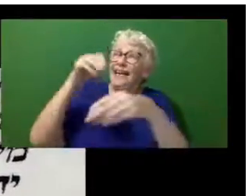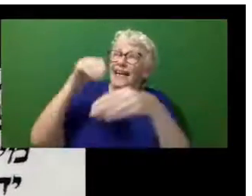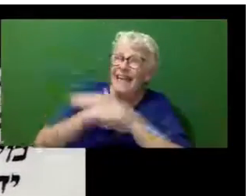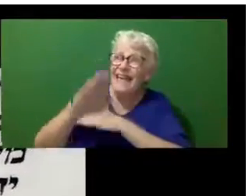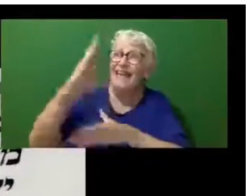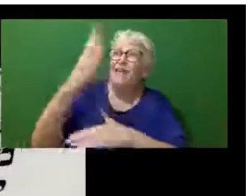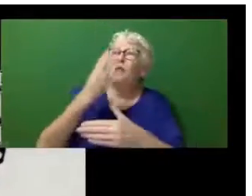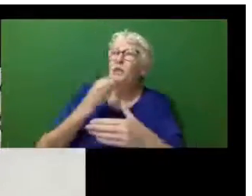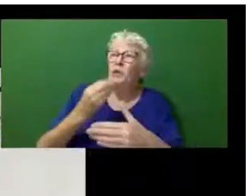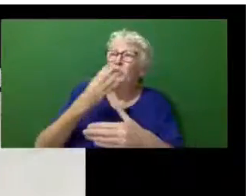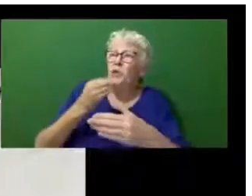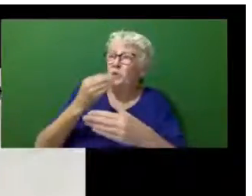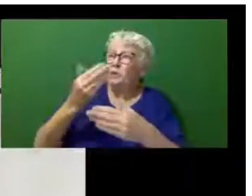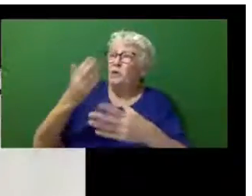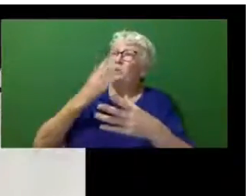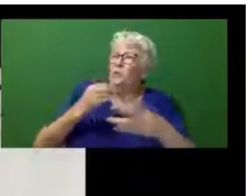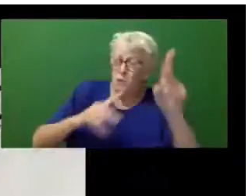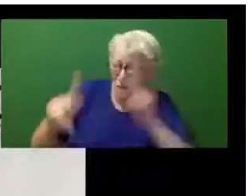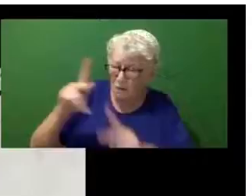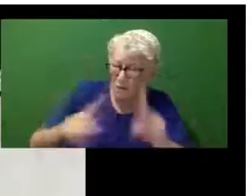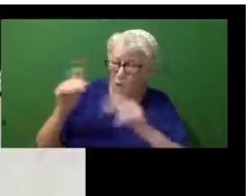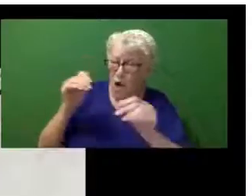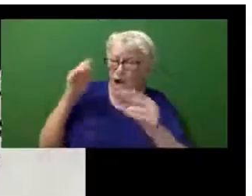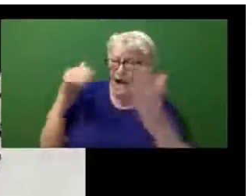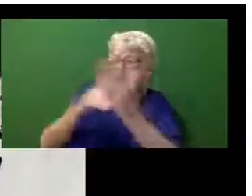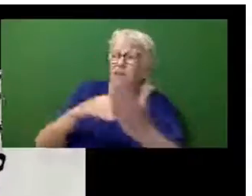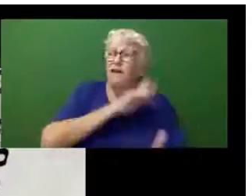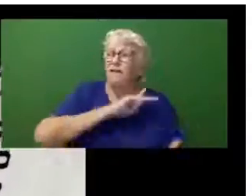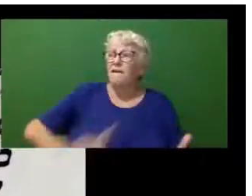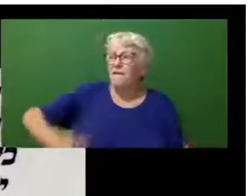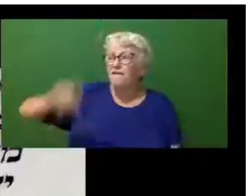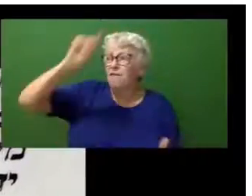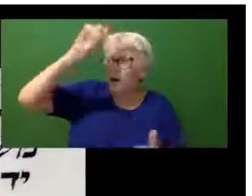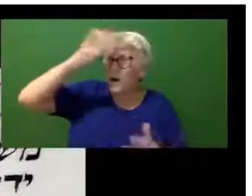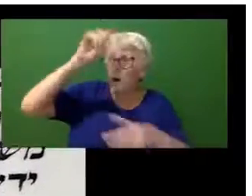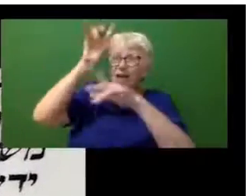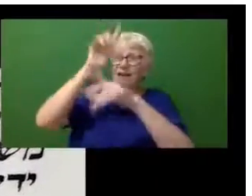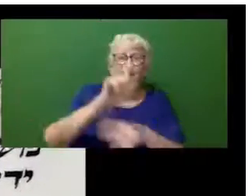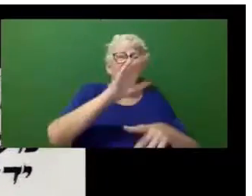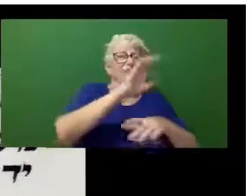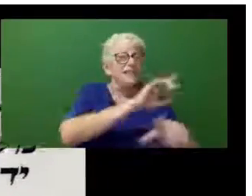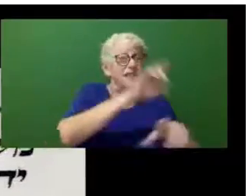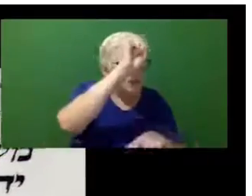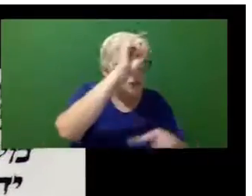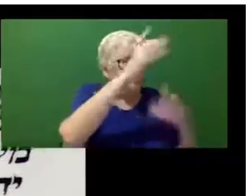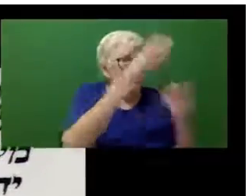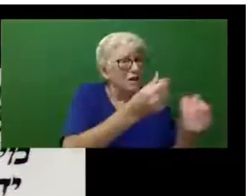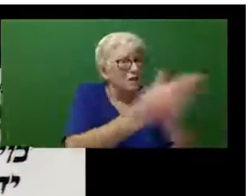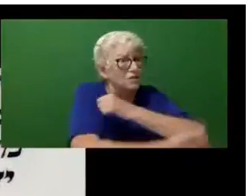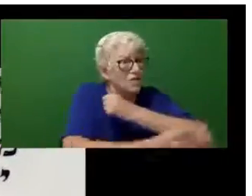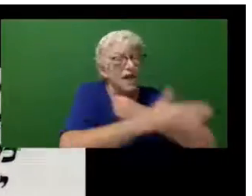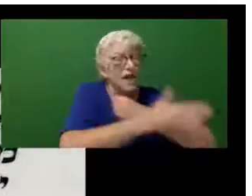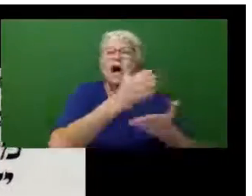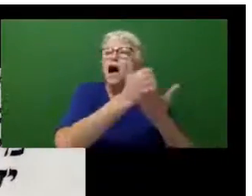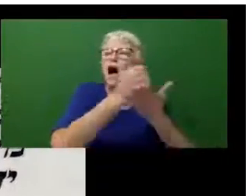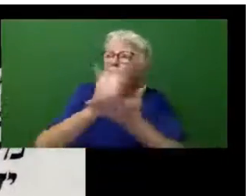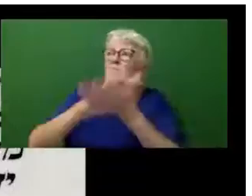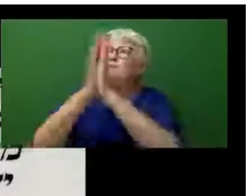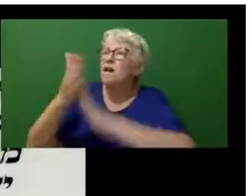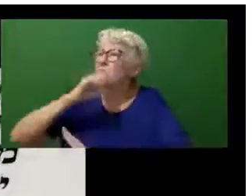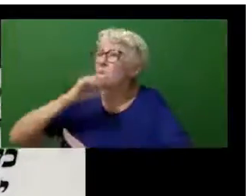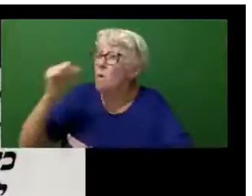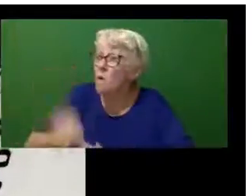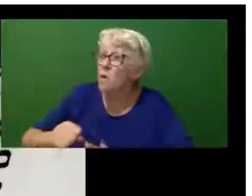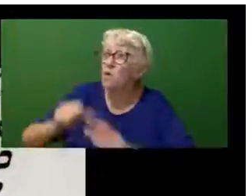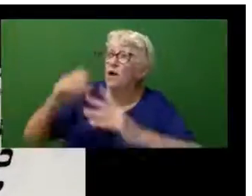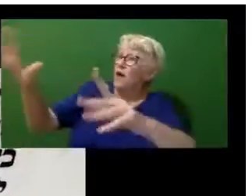la'asot be'eretz Mitzrayim, lefaro ulcho avadav ulcho artso, ulcho hayad